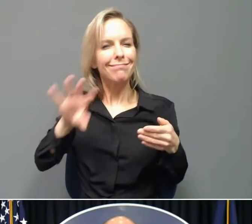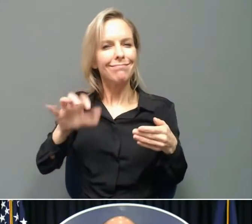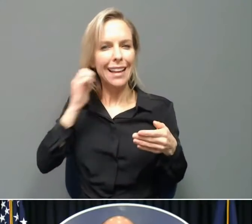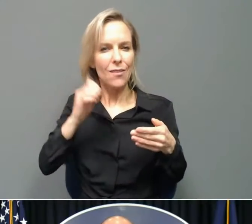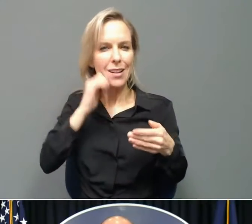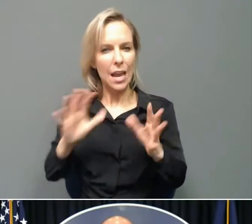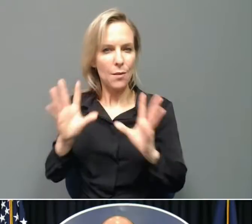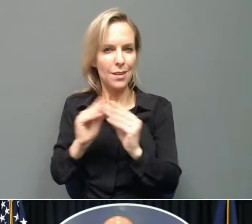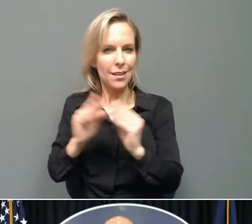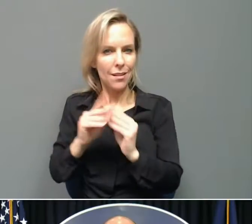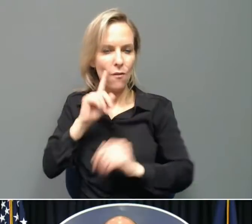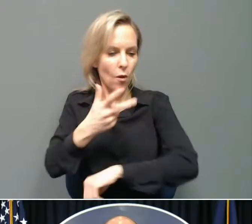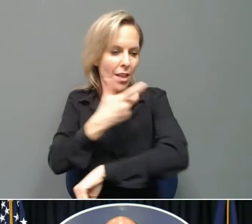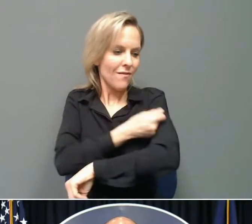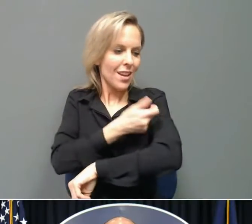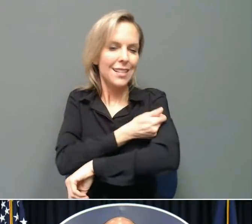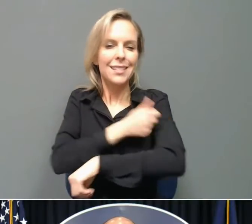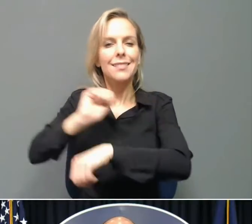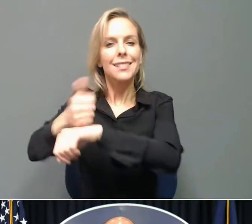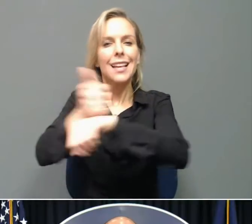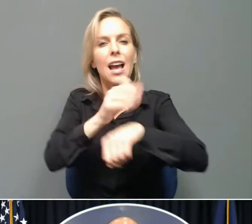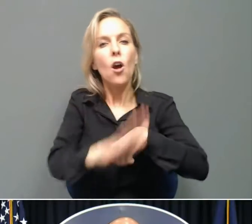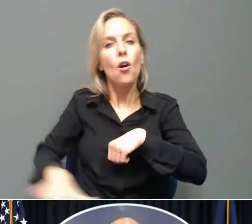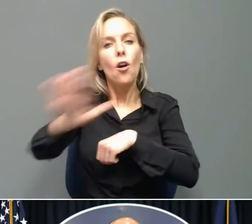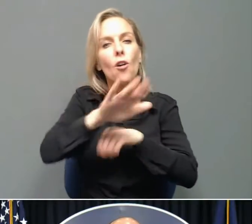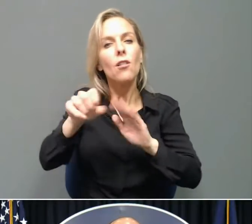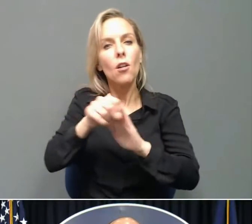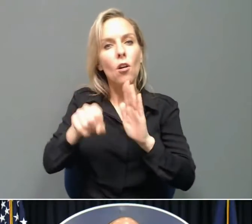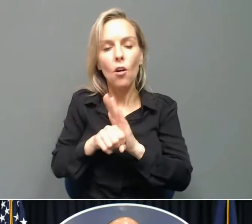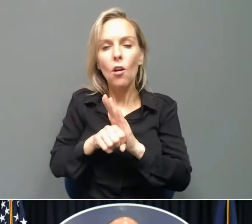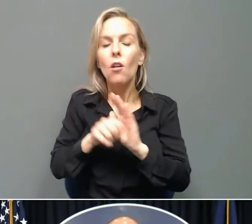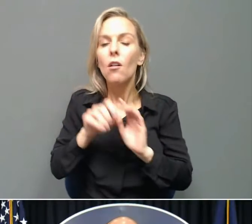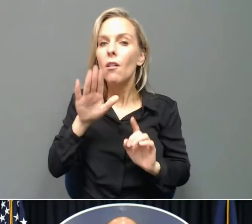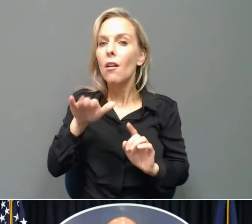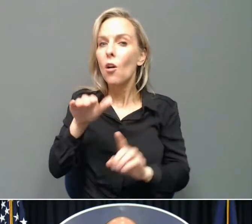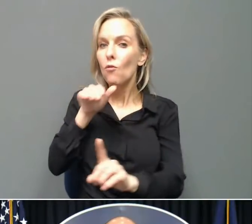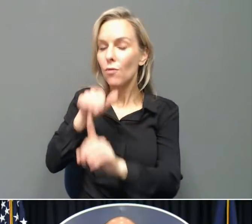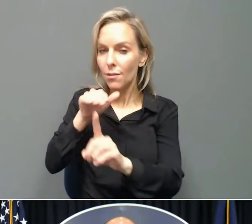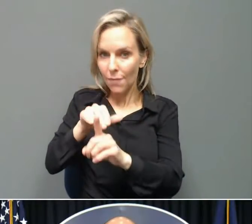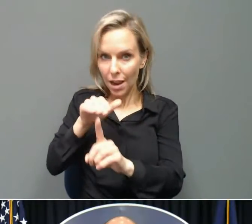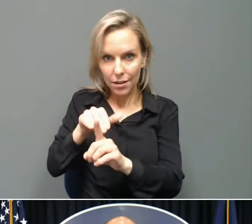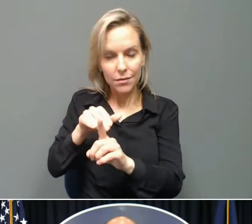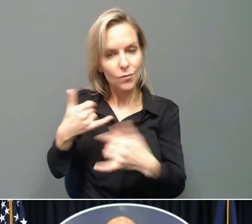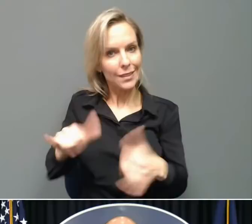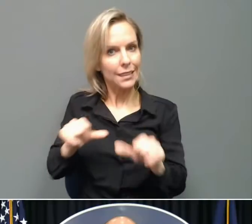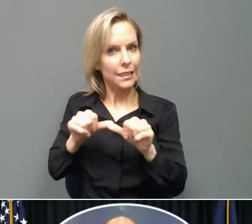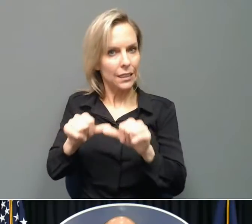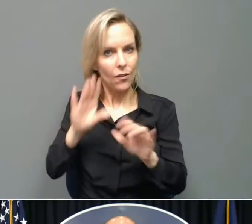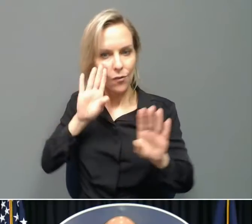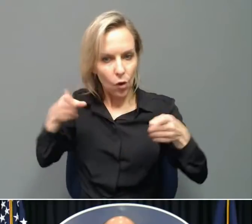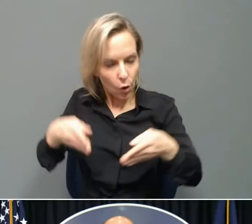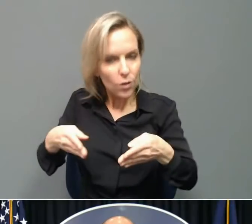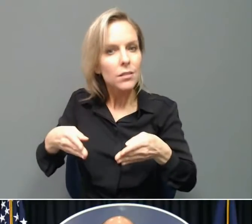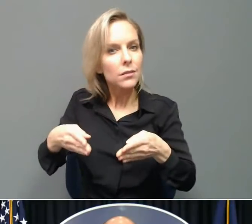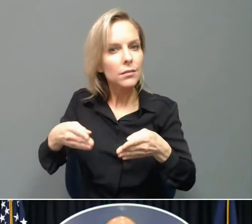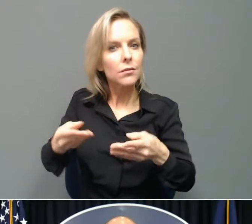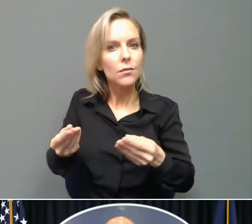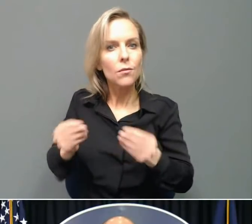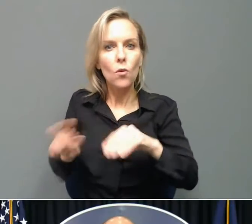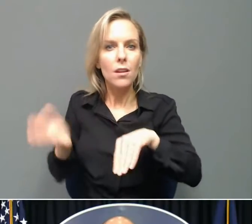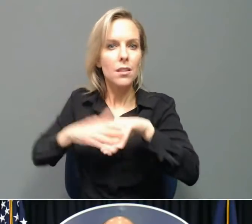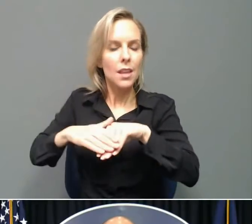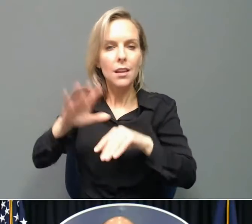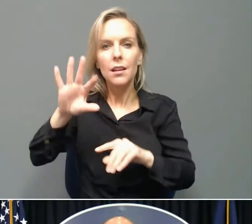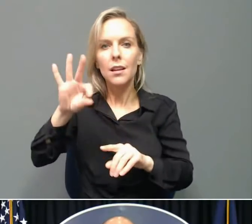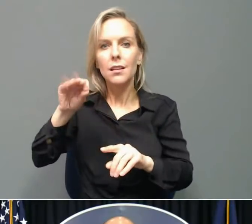the vaccine sites across the state, also includes the reminder that we are continuing to be focused on moving more than 90% of all the